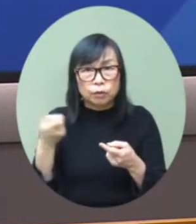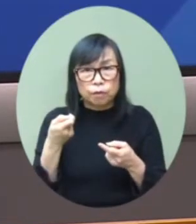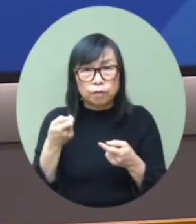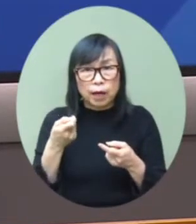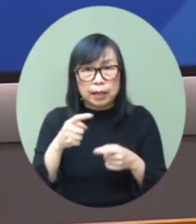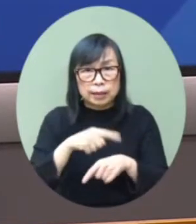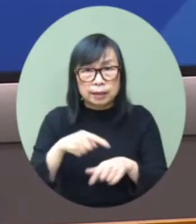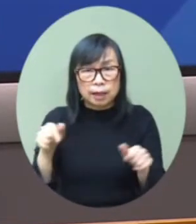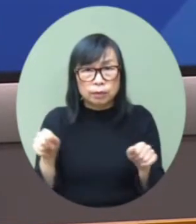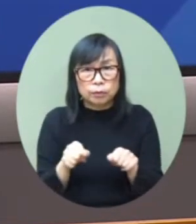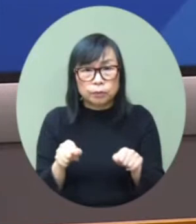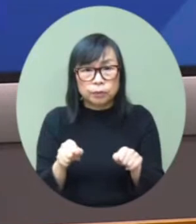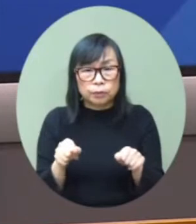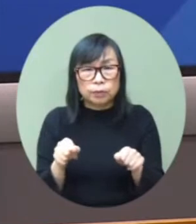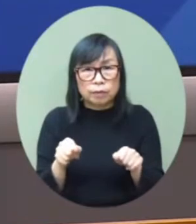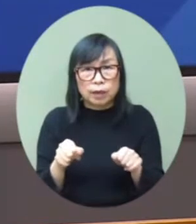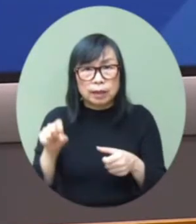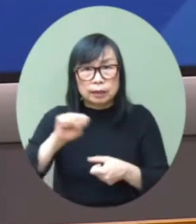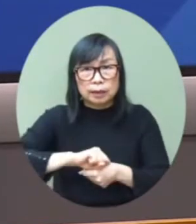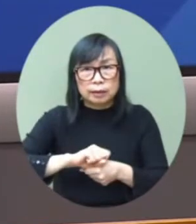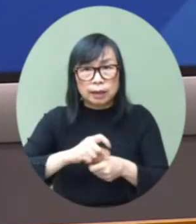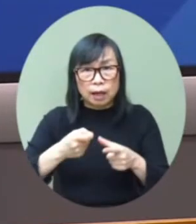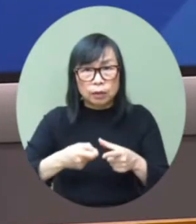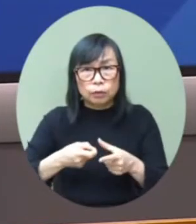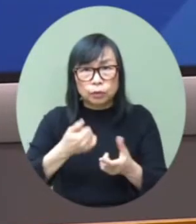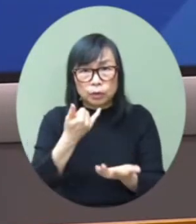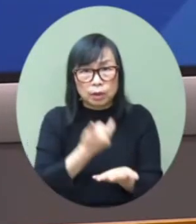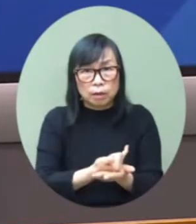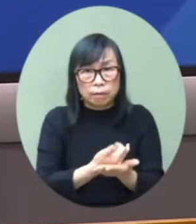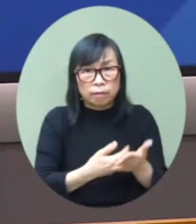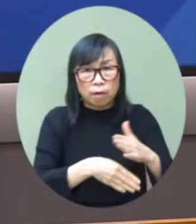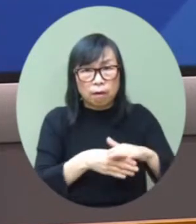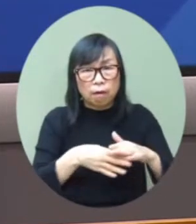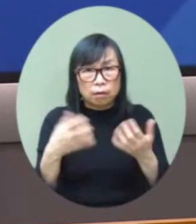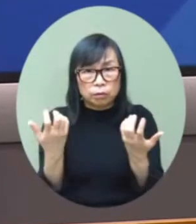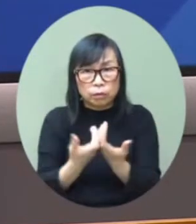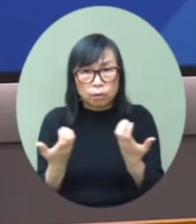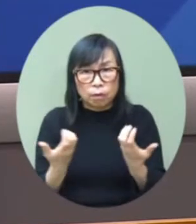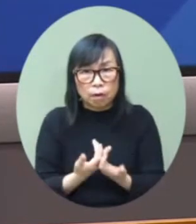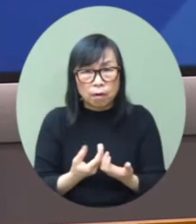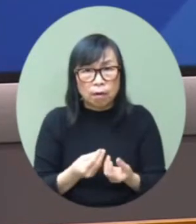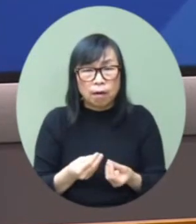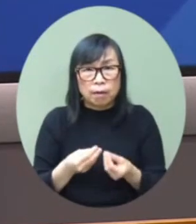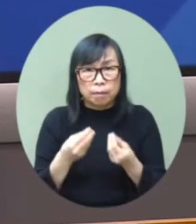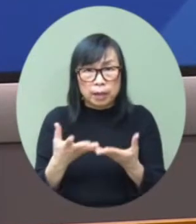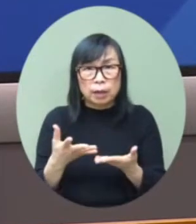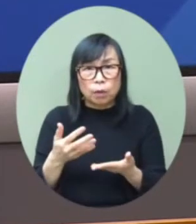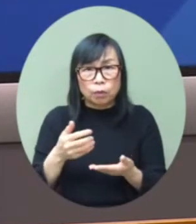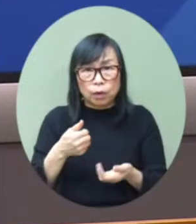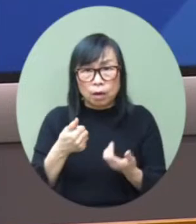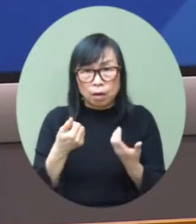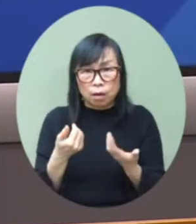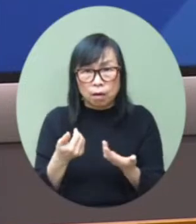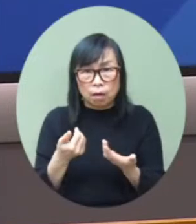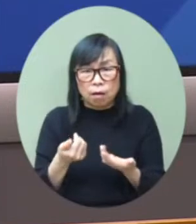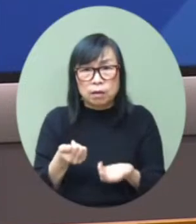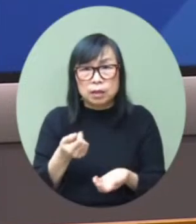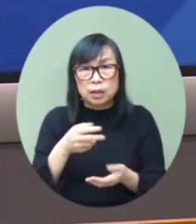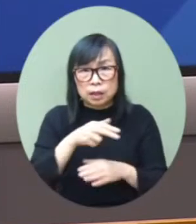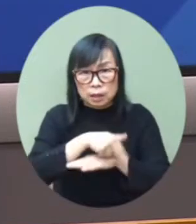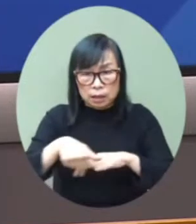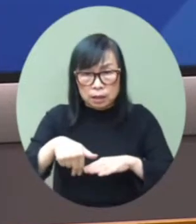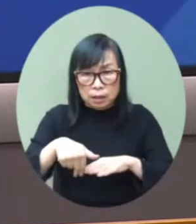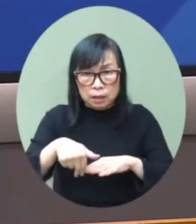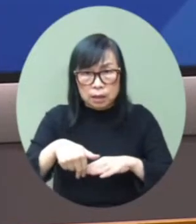3 initiatives. First, within the shortest possible time, we tried to add the capacities of the public mortuaries in order